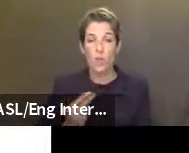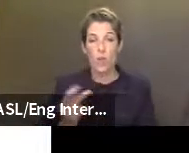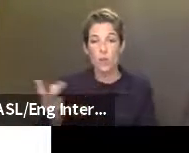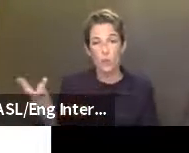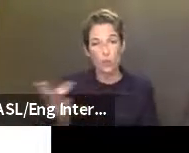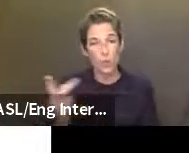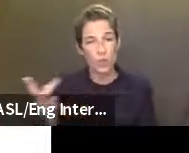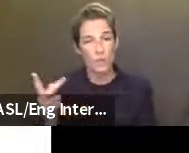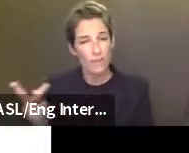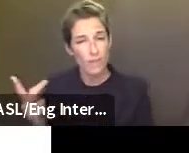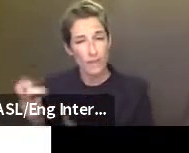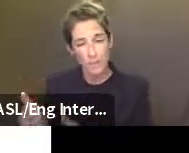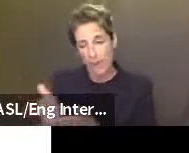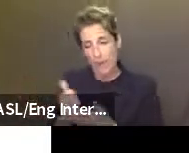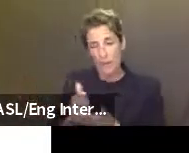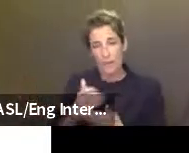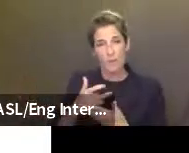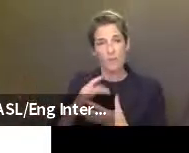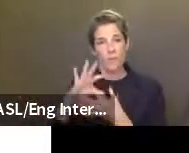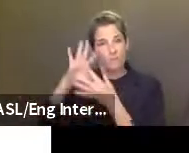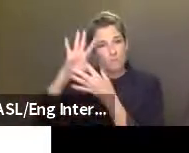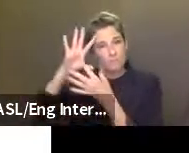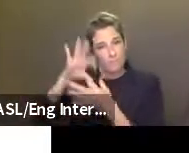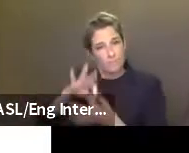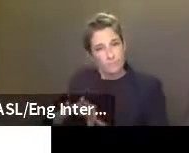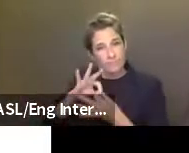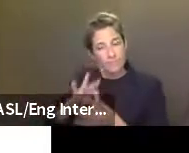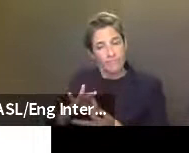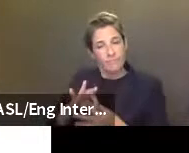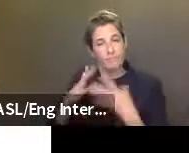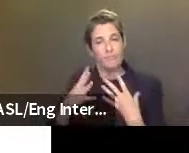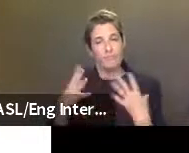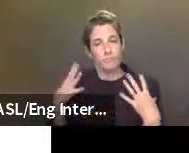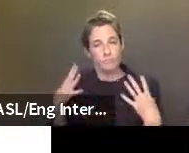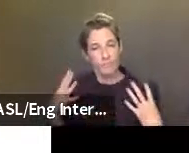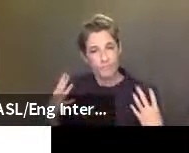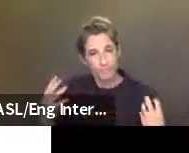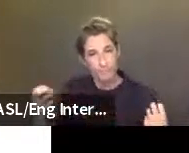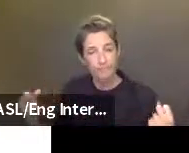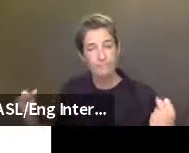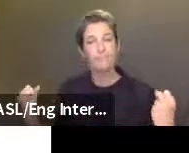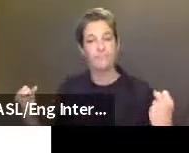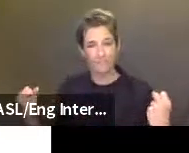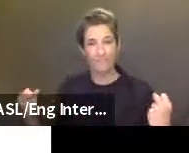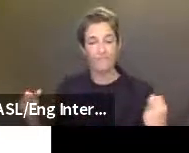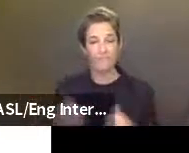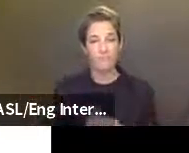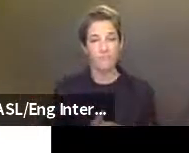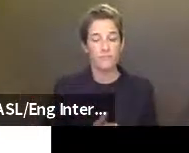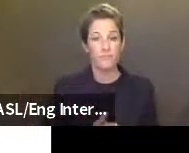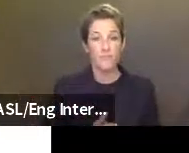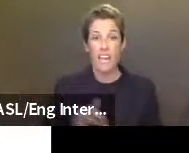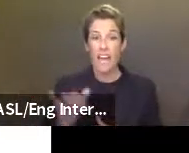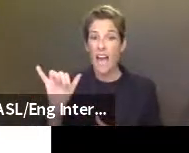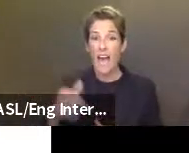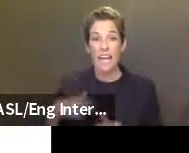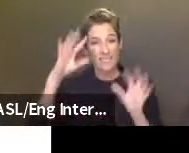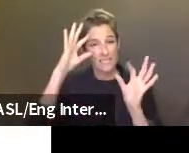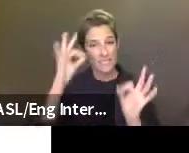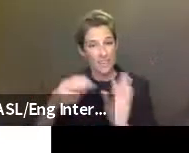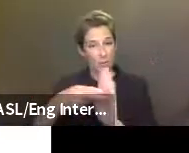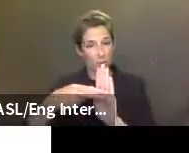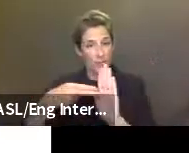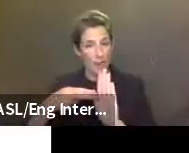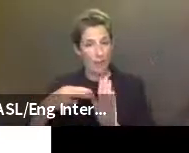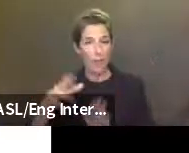self-soothing, literally and metaphorically. It references my role as mama to cats and my relationships with other mothers. craft